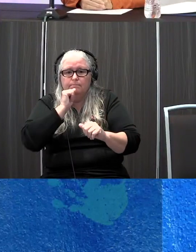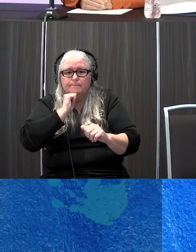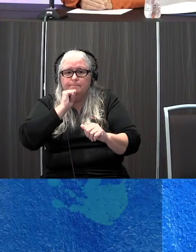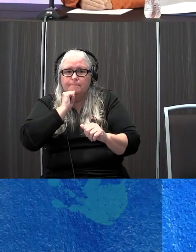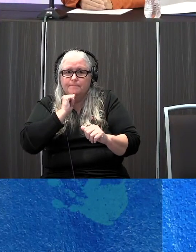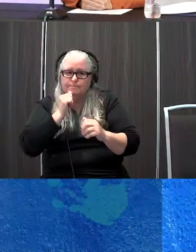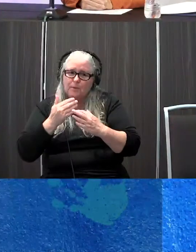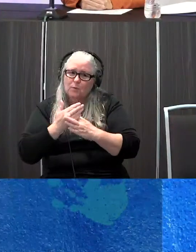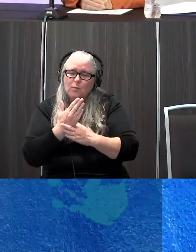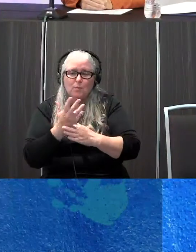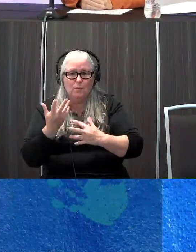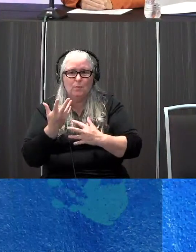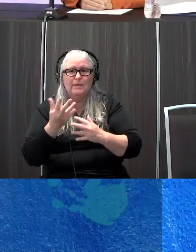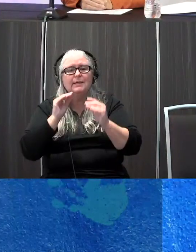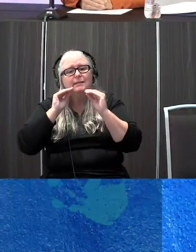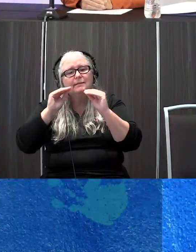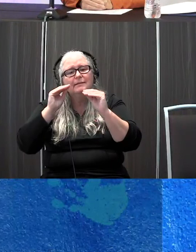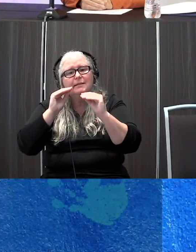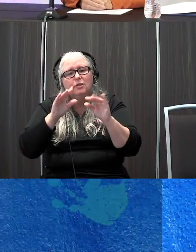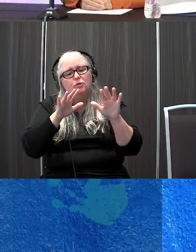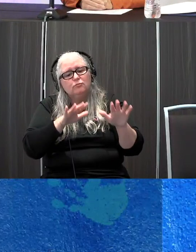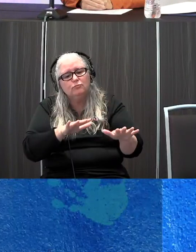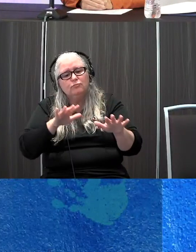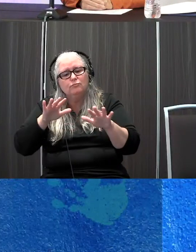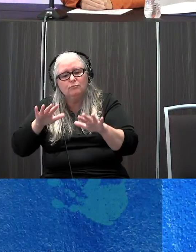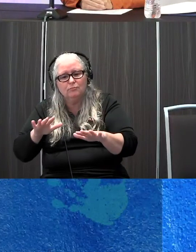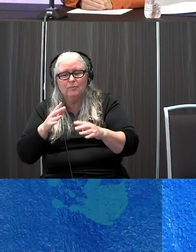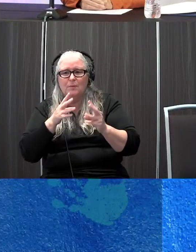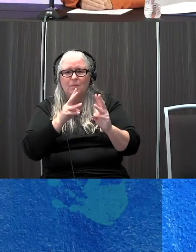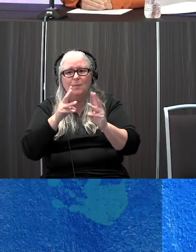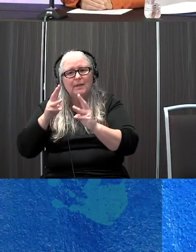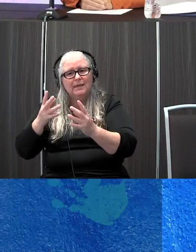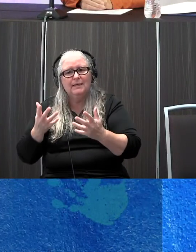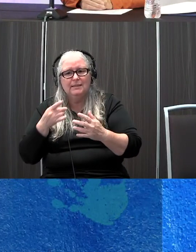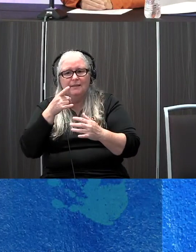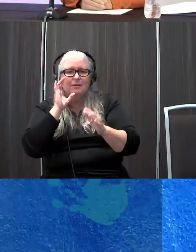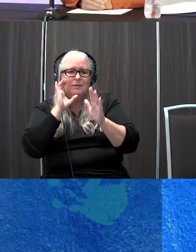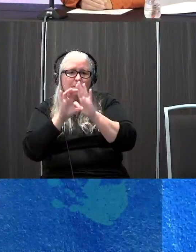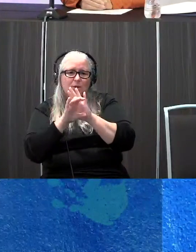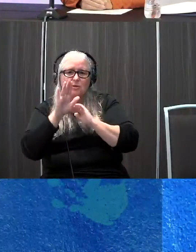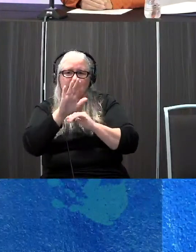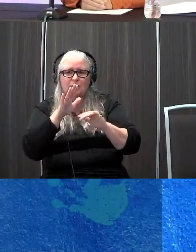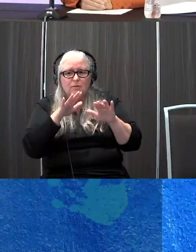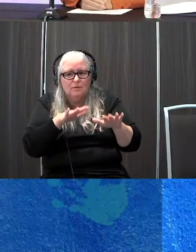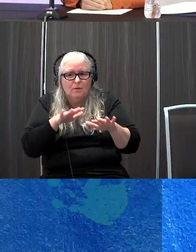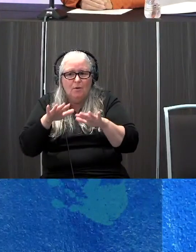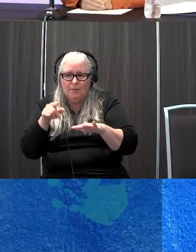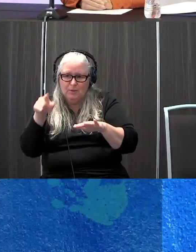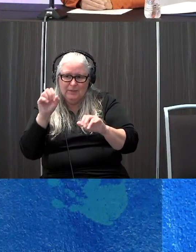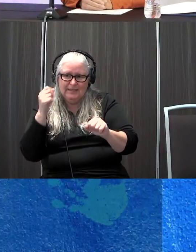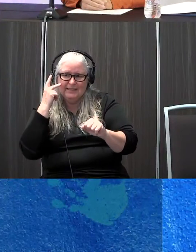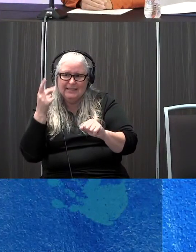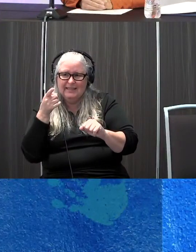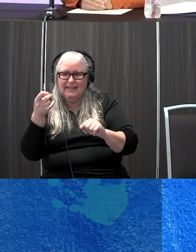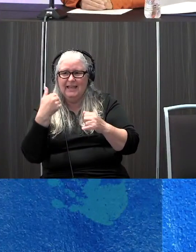teaching calming strategies. So there's pictures of his calming strategies when he was younger. He's got a chew tube.